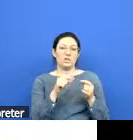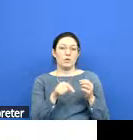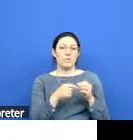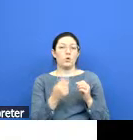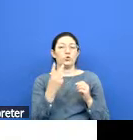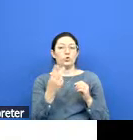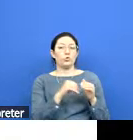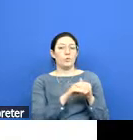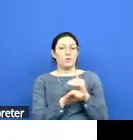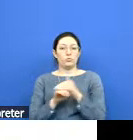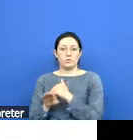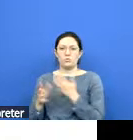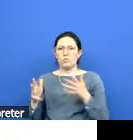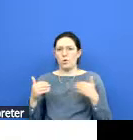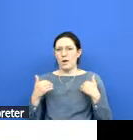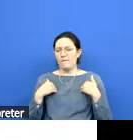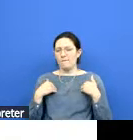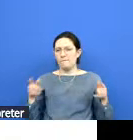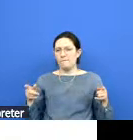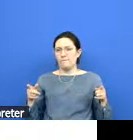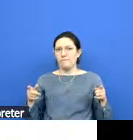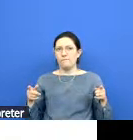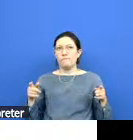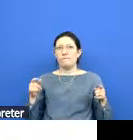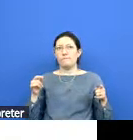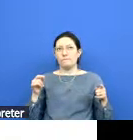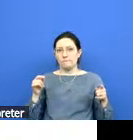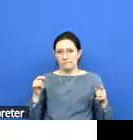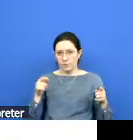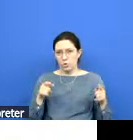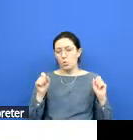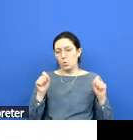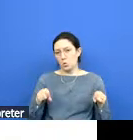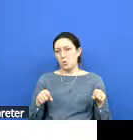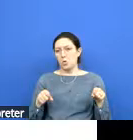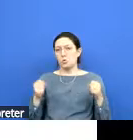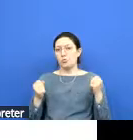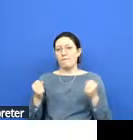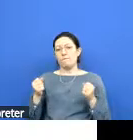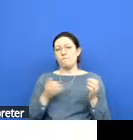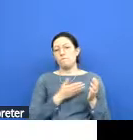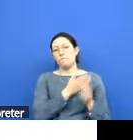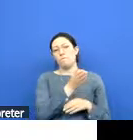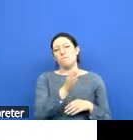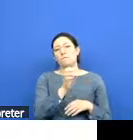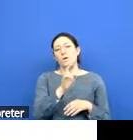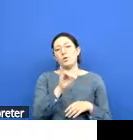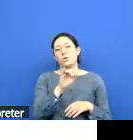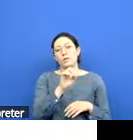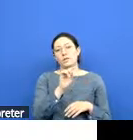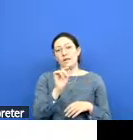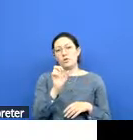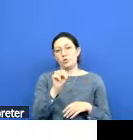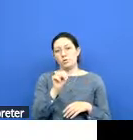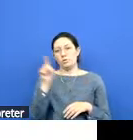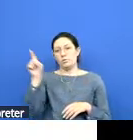already have that. There's, you know, if you want to make that argument, you can drive up Area Station around the Delphi complex and then